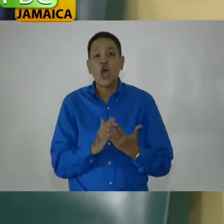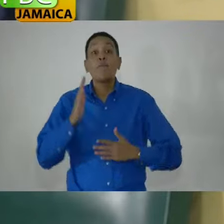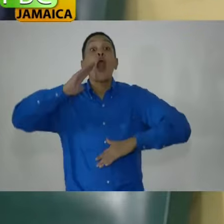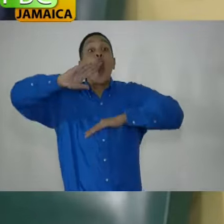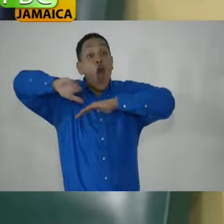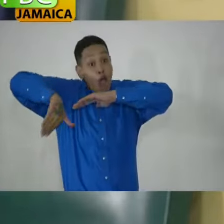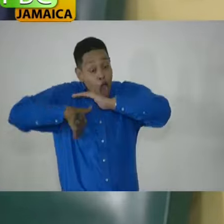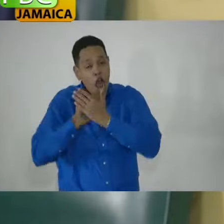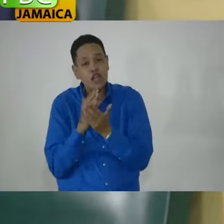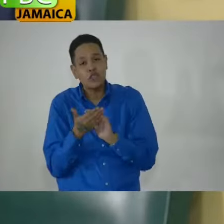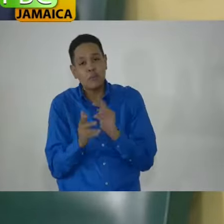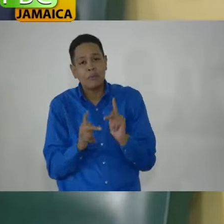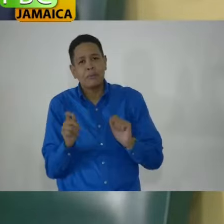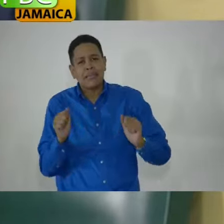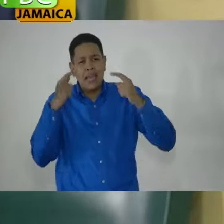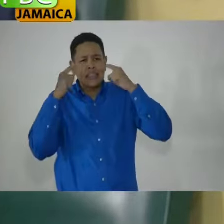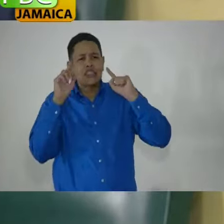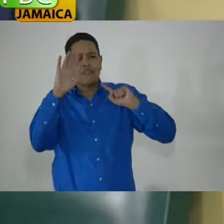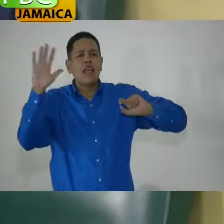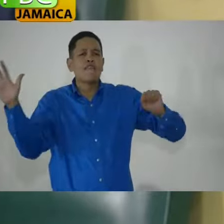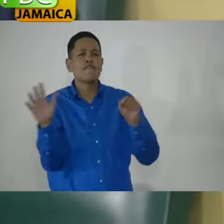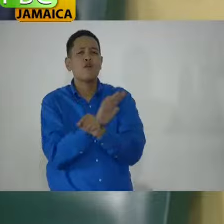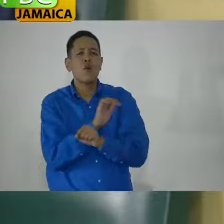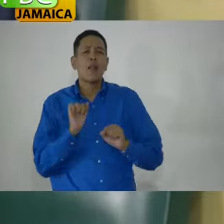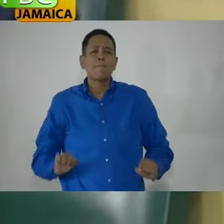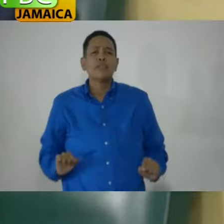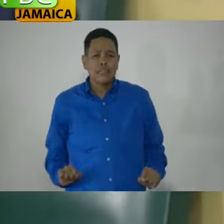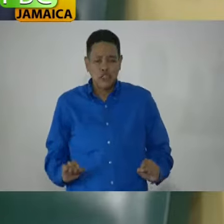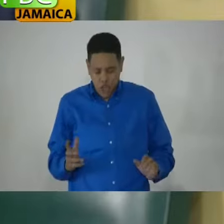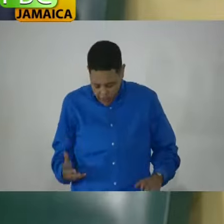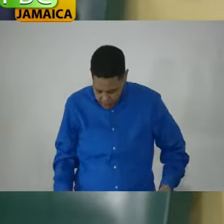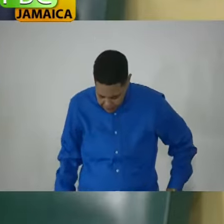all Jamaicans can achieve their full potential.